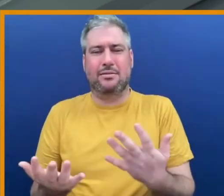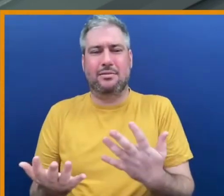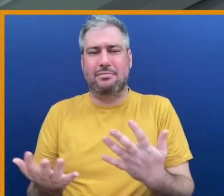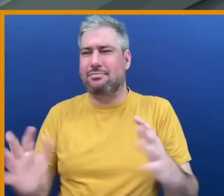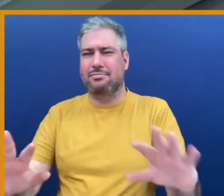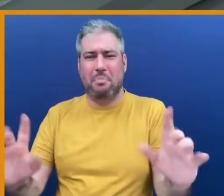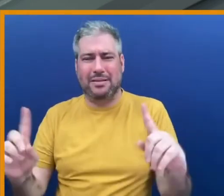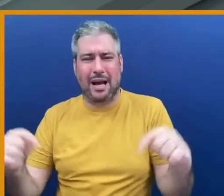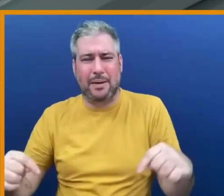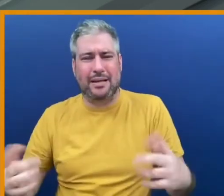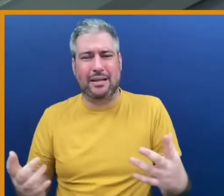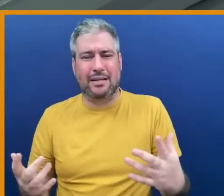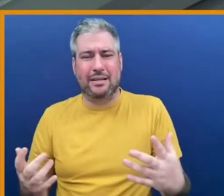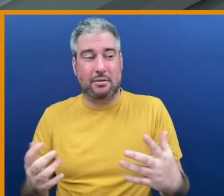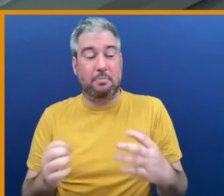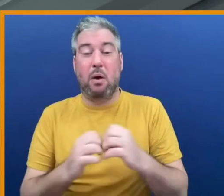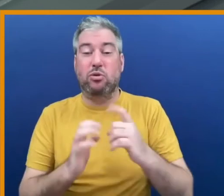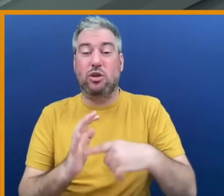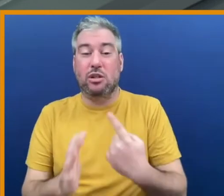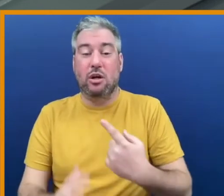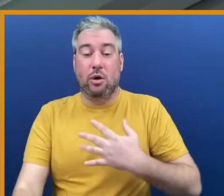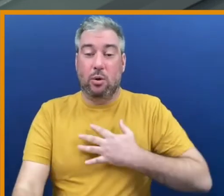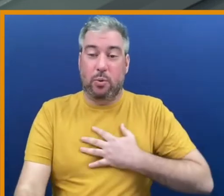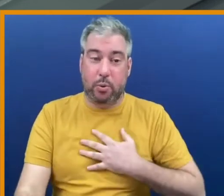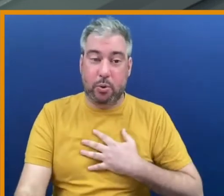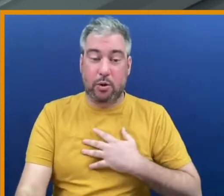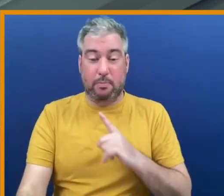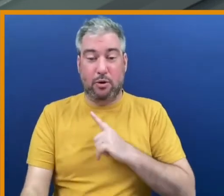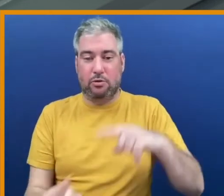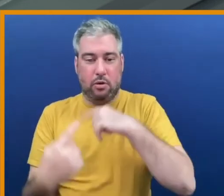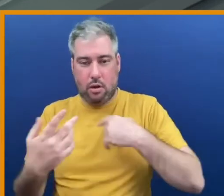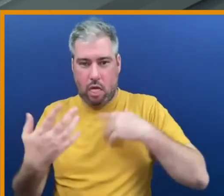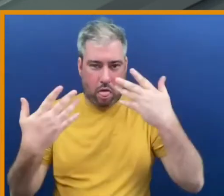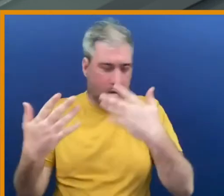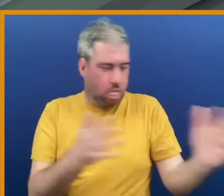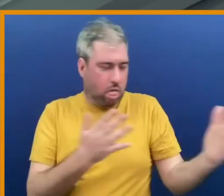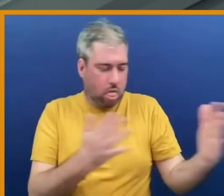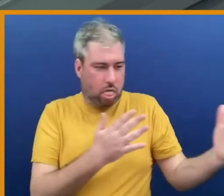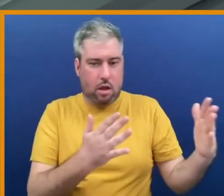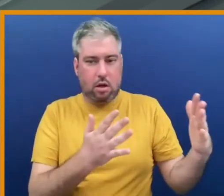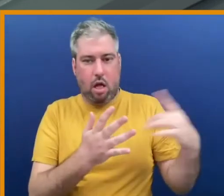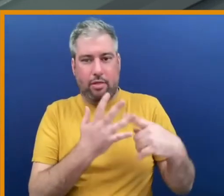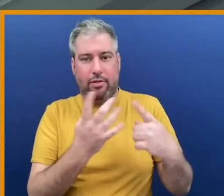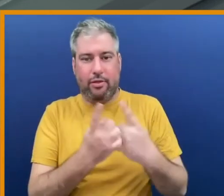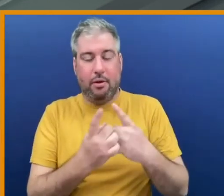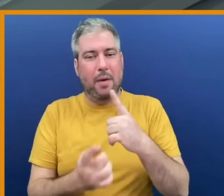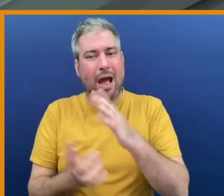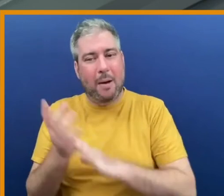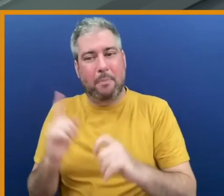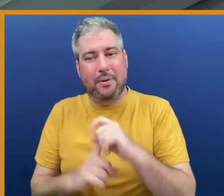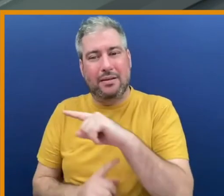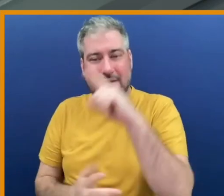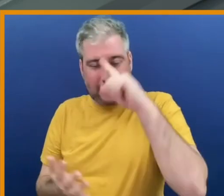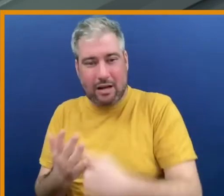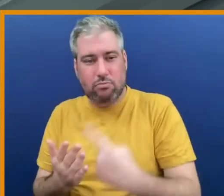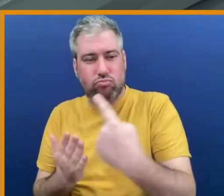at the moment. Yet it's MPs who decide the rules when MPs break the rules. It's councillors who decide the rules when councillors